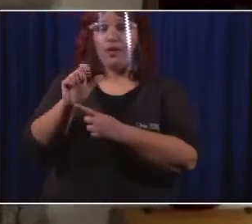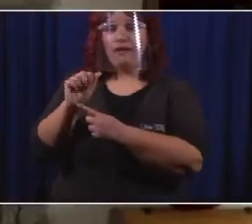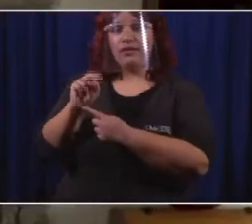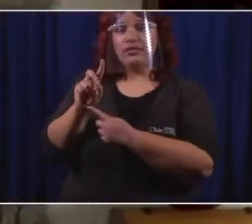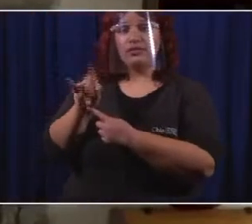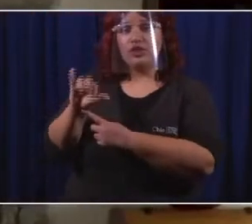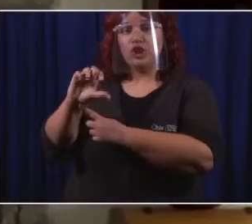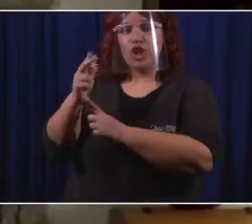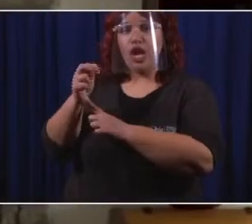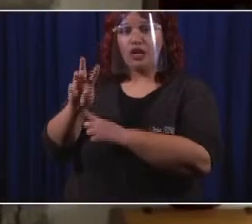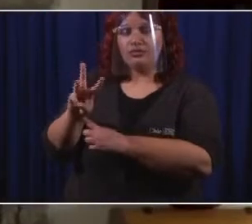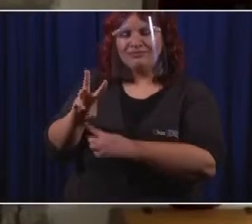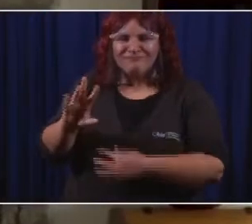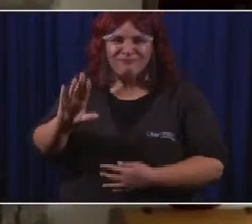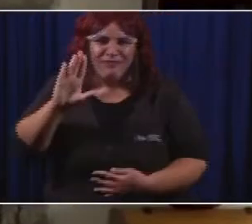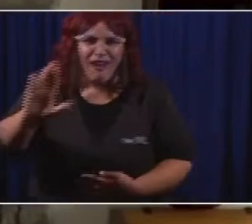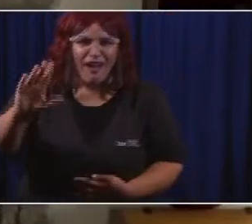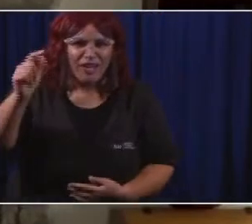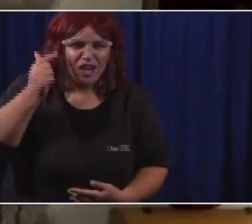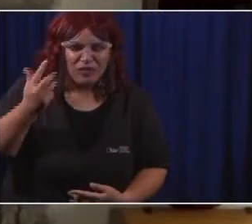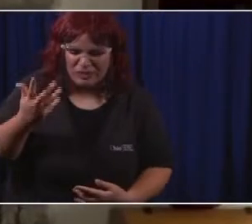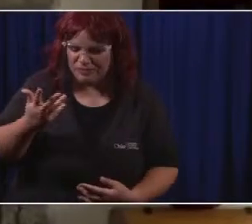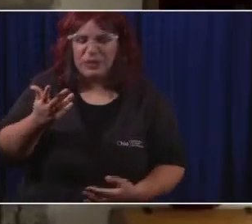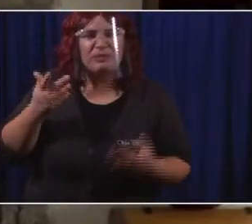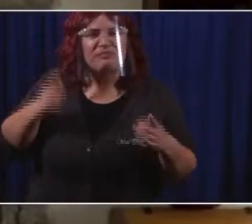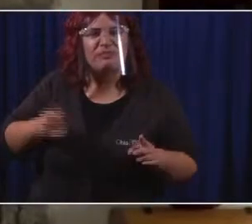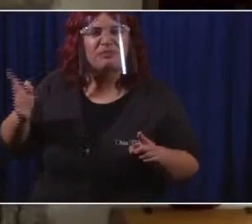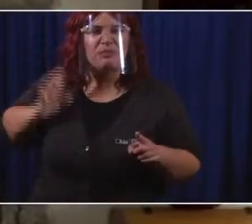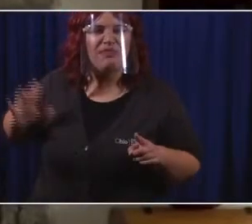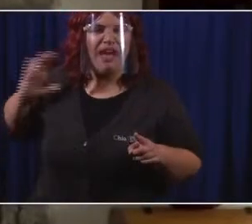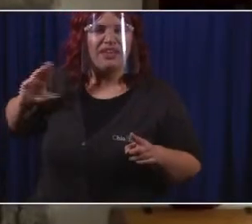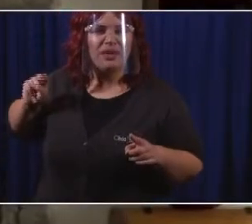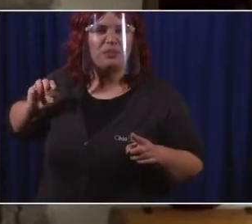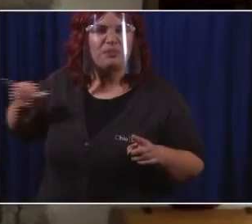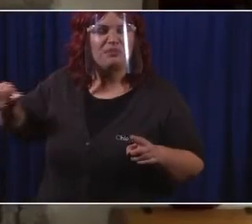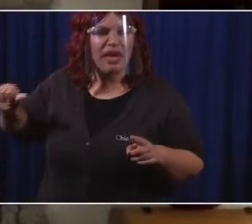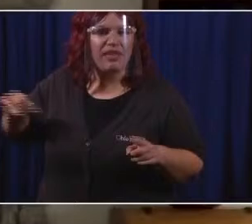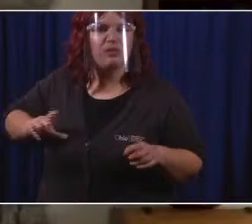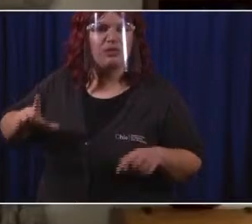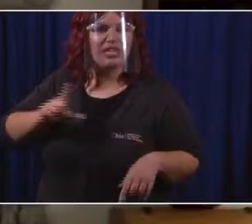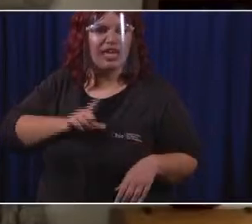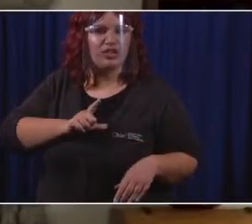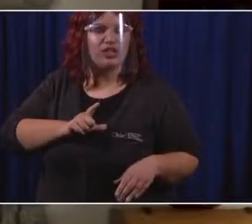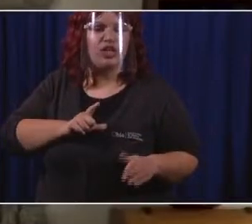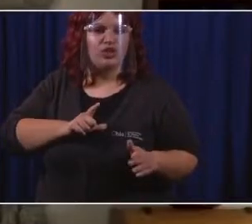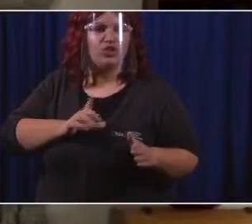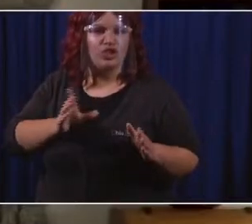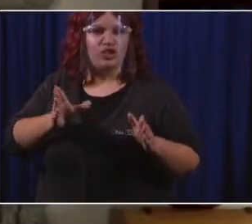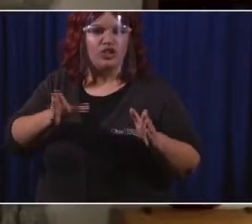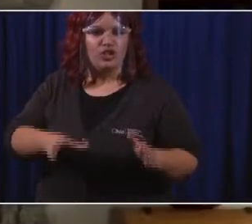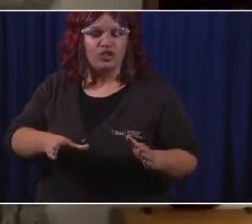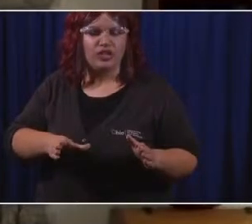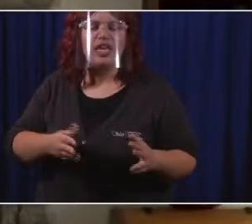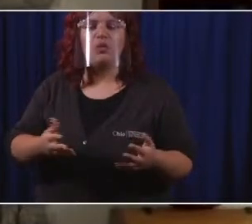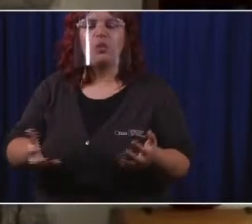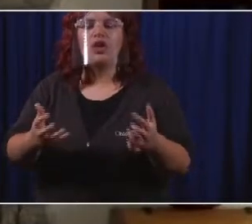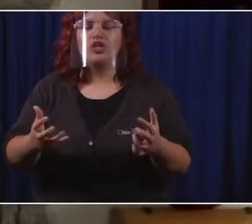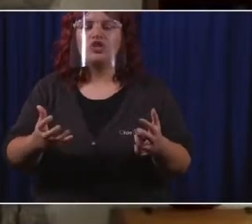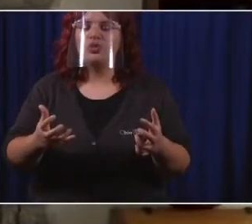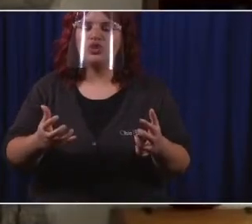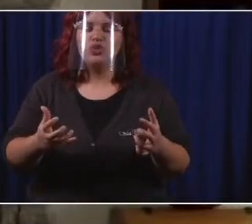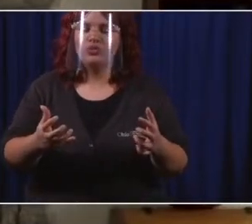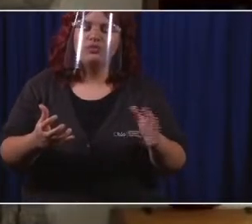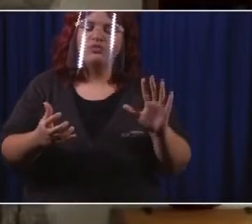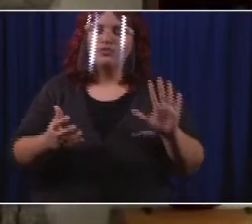Back in May, there were leaders in the legislature that wanted you to start addressing the pandemic county by